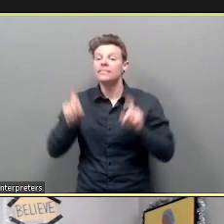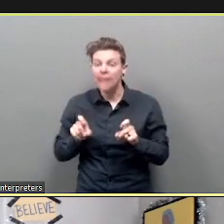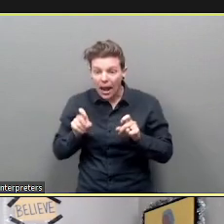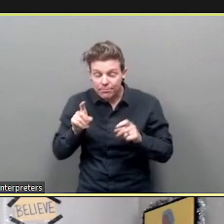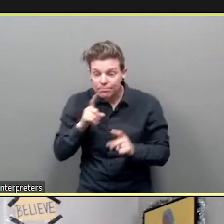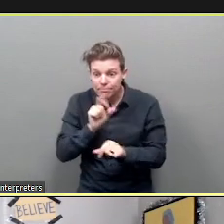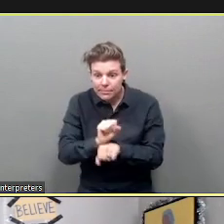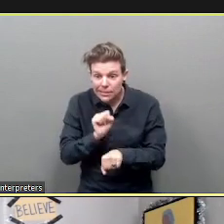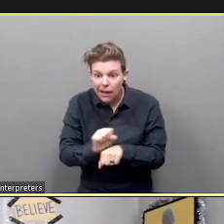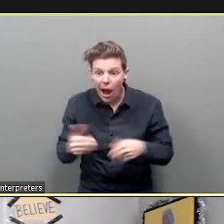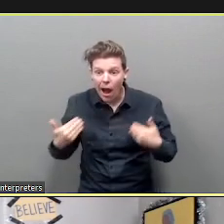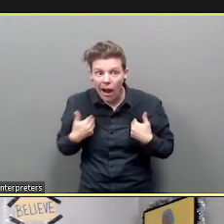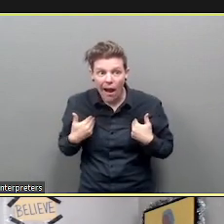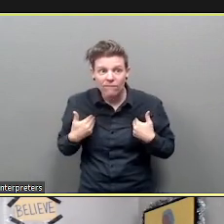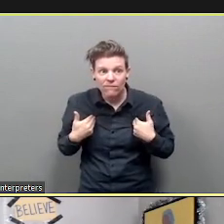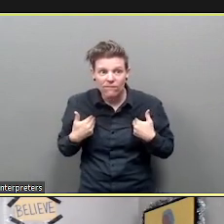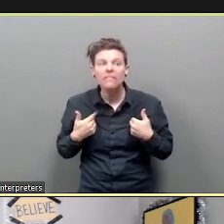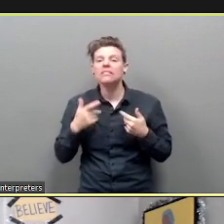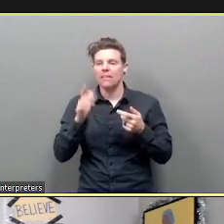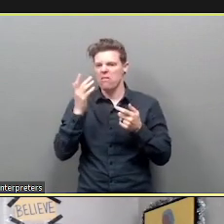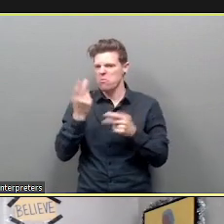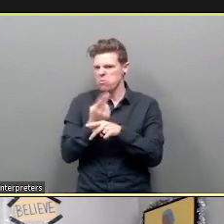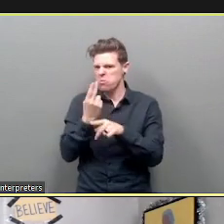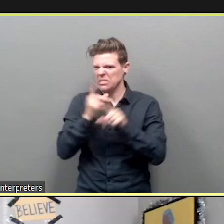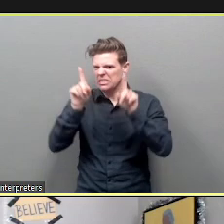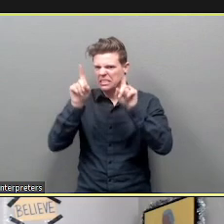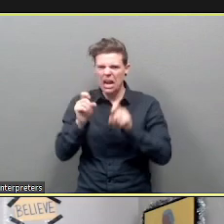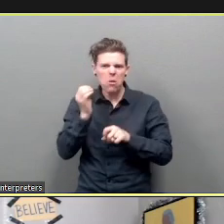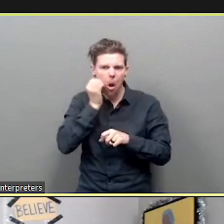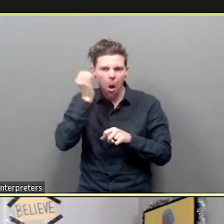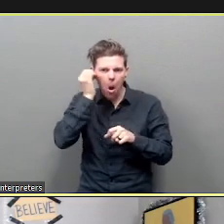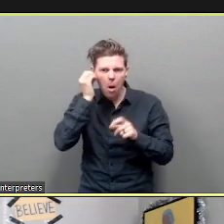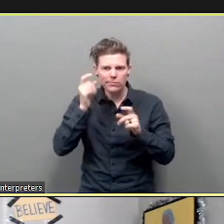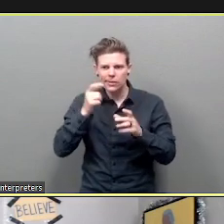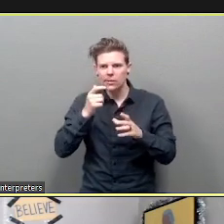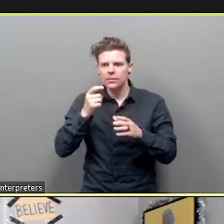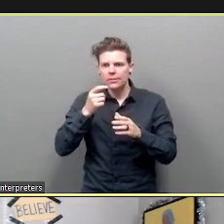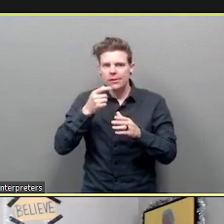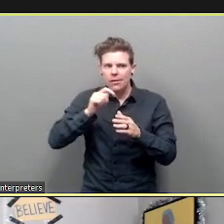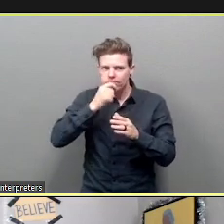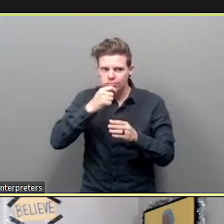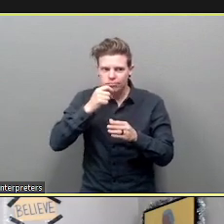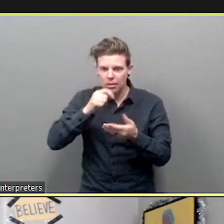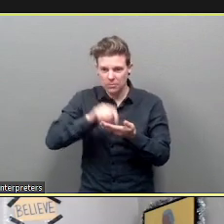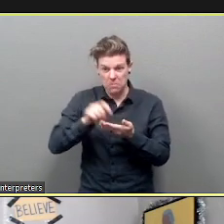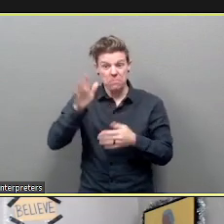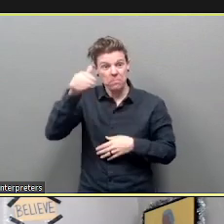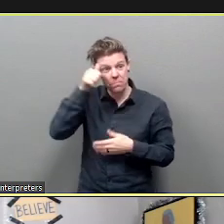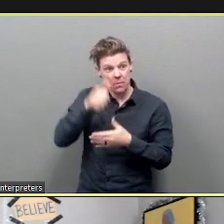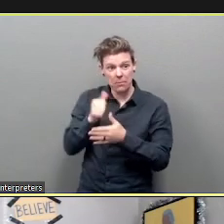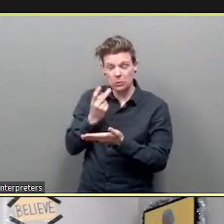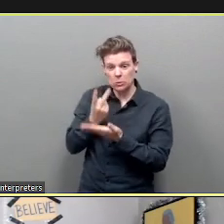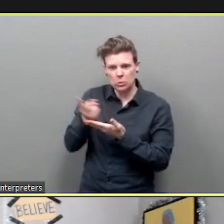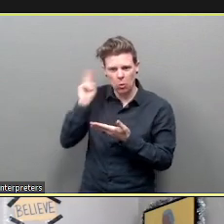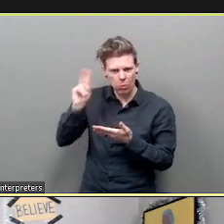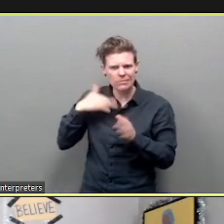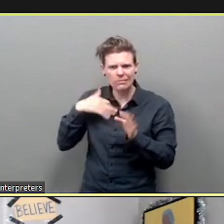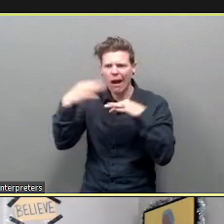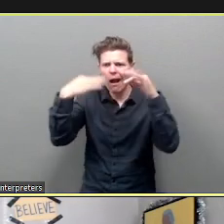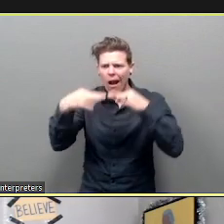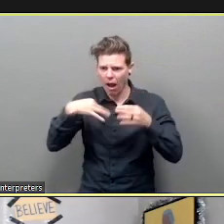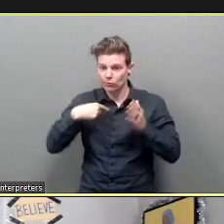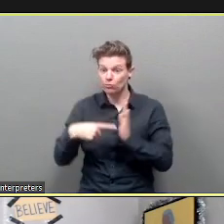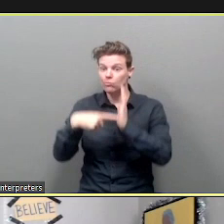weeks ago, we showed you how to use the rapid home test. So you get a positive result. You should stay at home